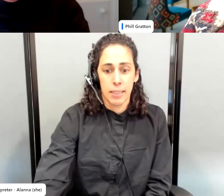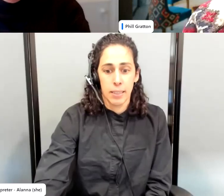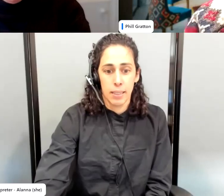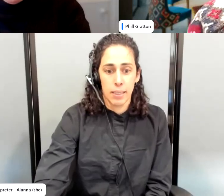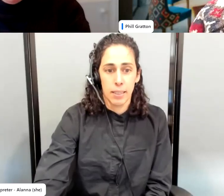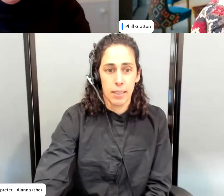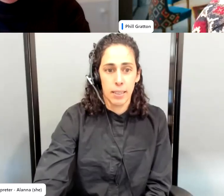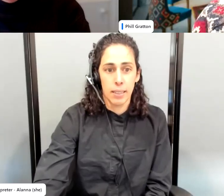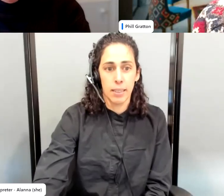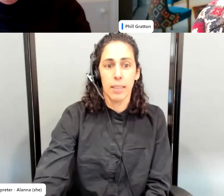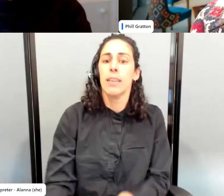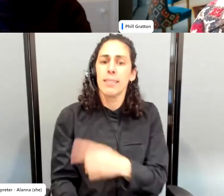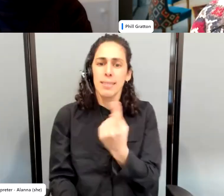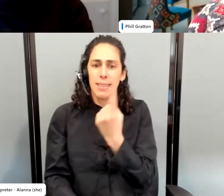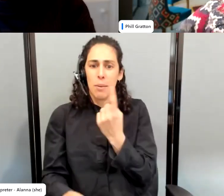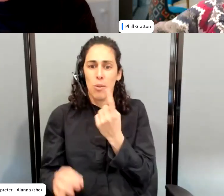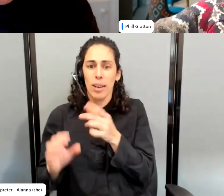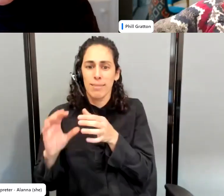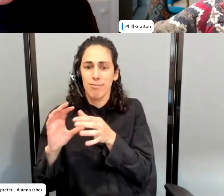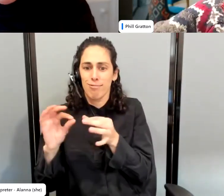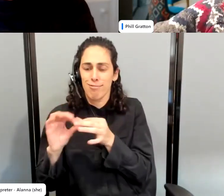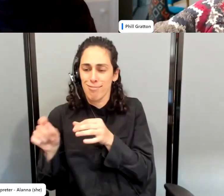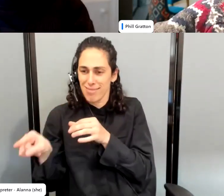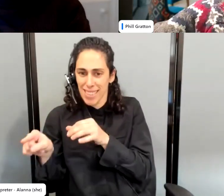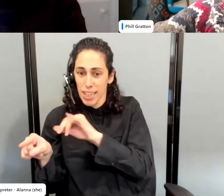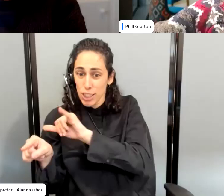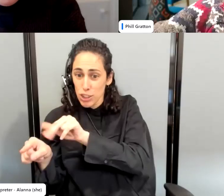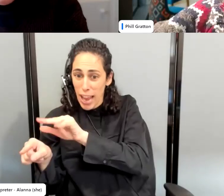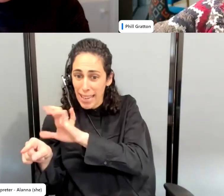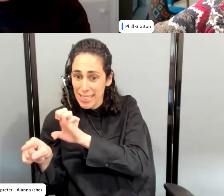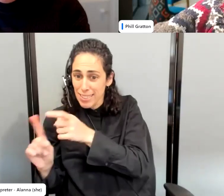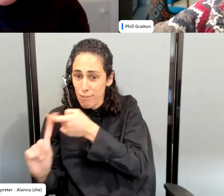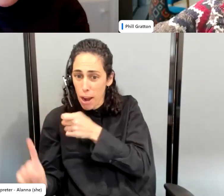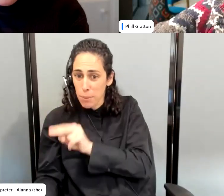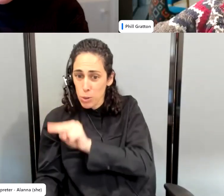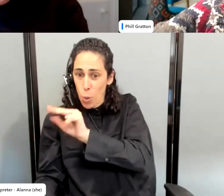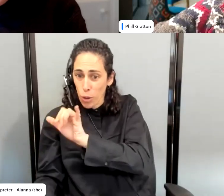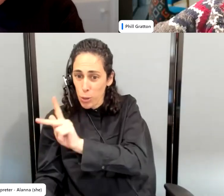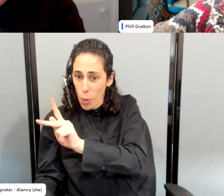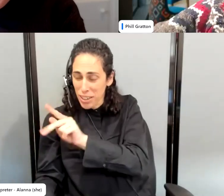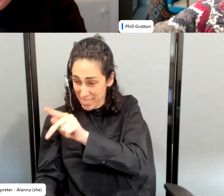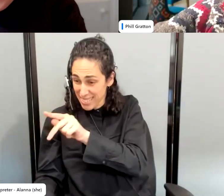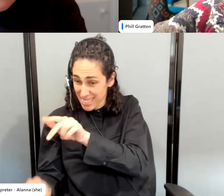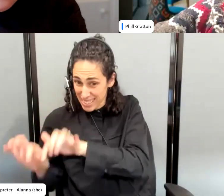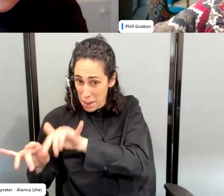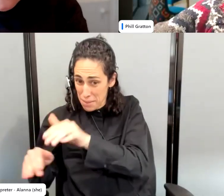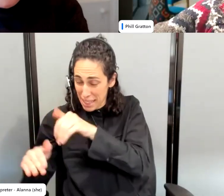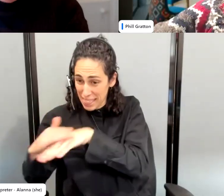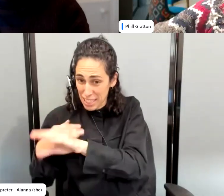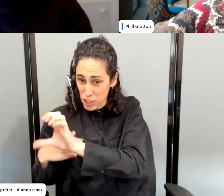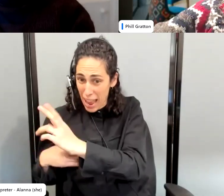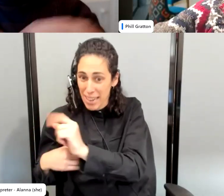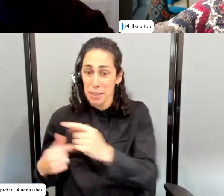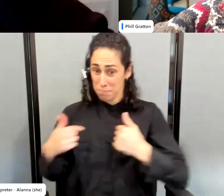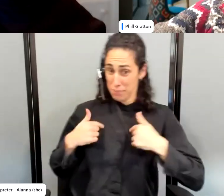Janice in North York is, but guess what? I'm Janice in North York, Toronto as well. So maybe we'll meet each other someday. And also, I was